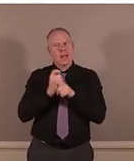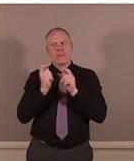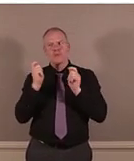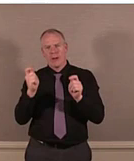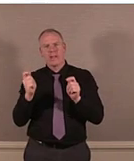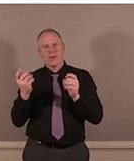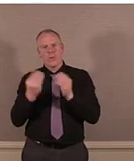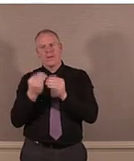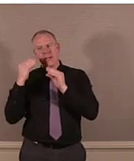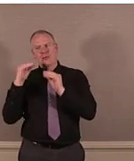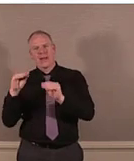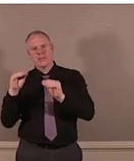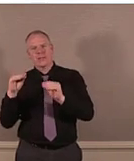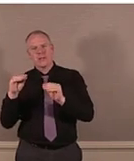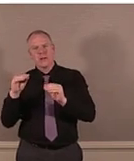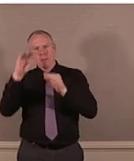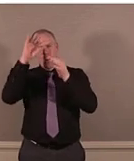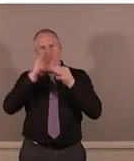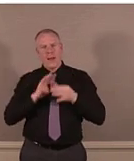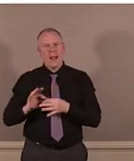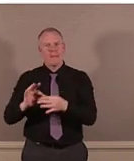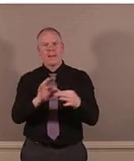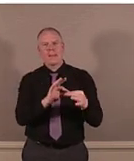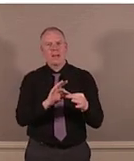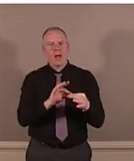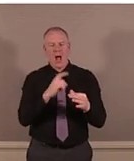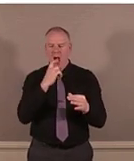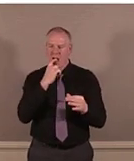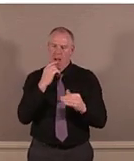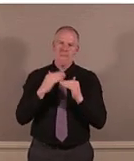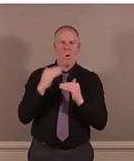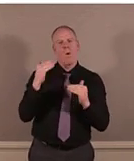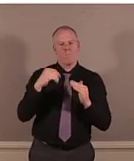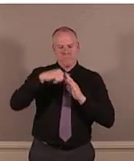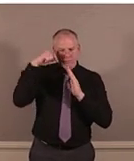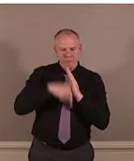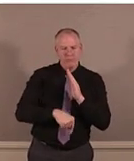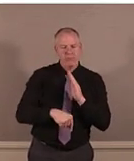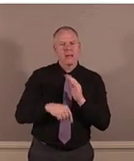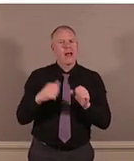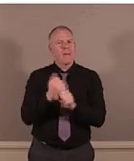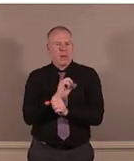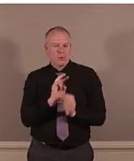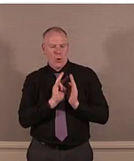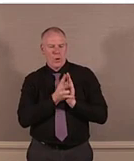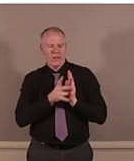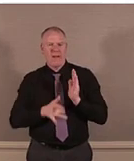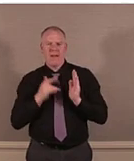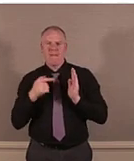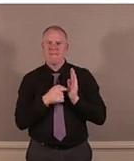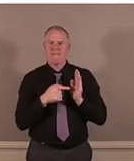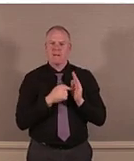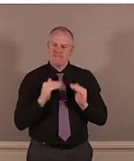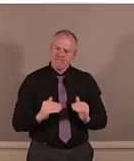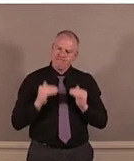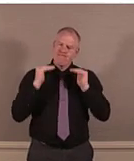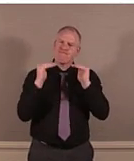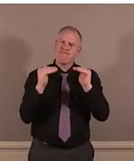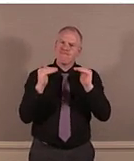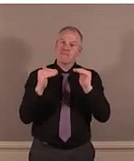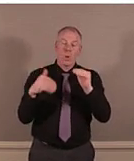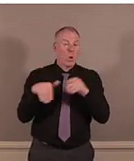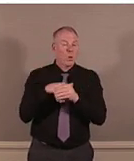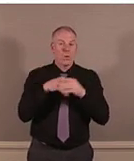education? But well-being involves more than just that. It involves the quality of life. Health,